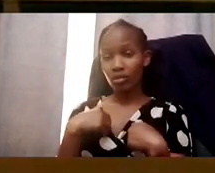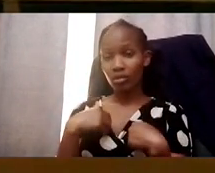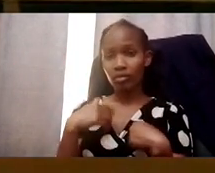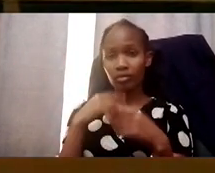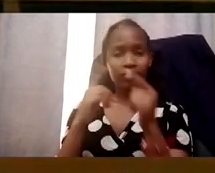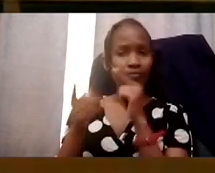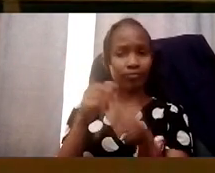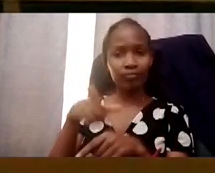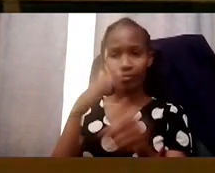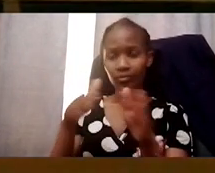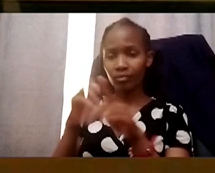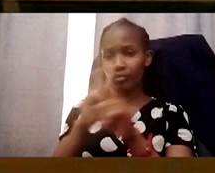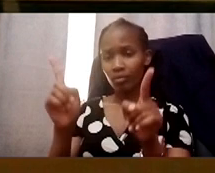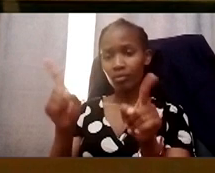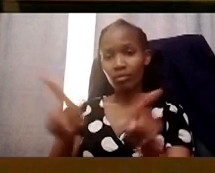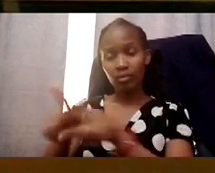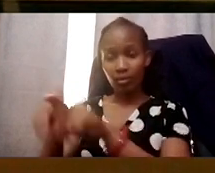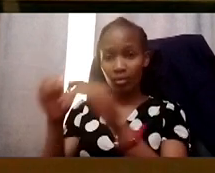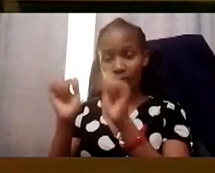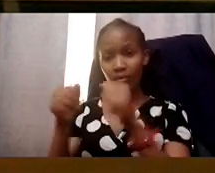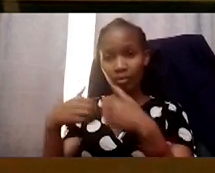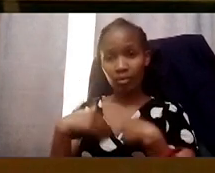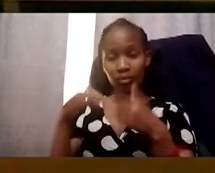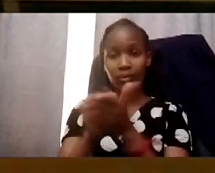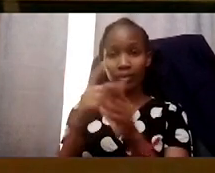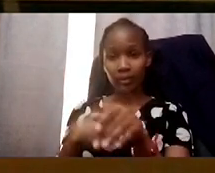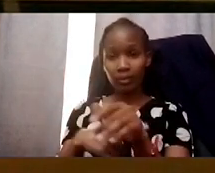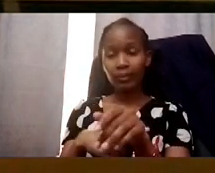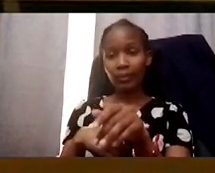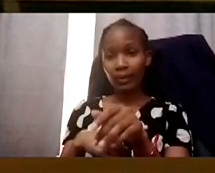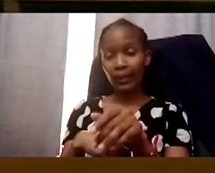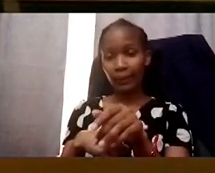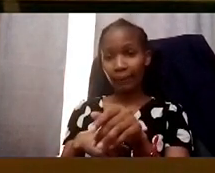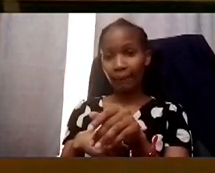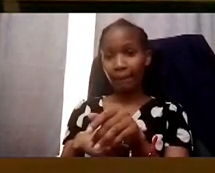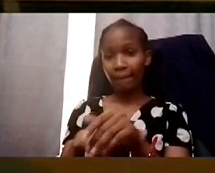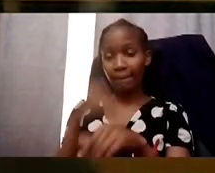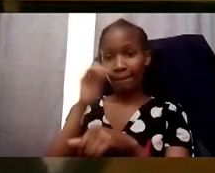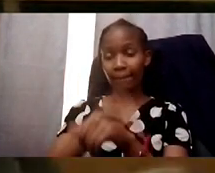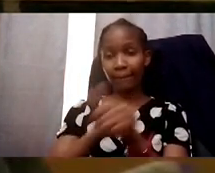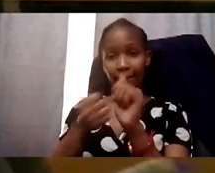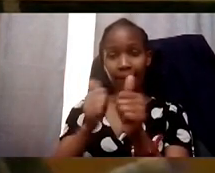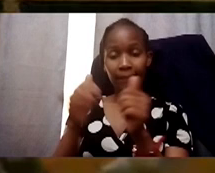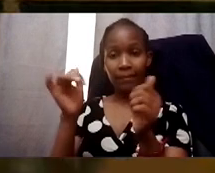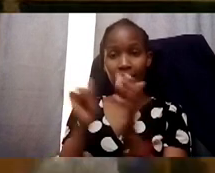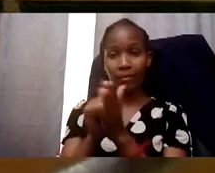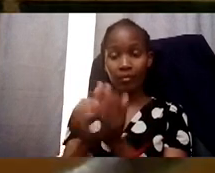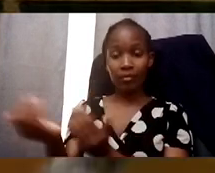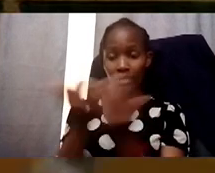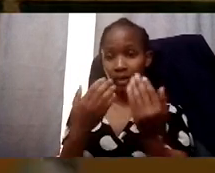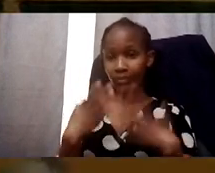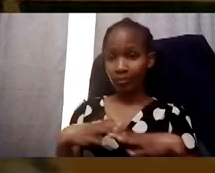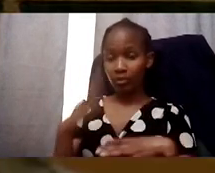but at least they can have that time of getting being in a sport so that they bring people together, because